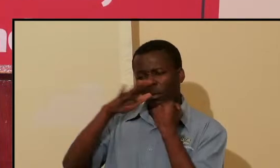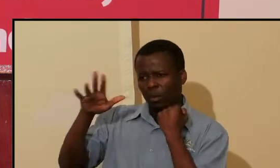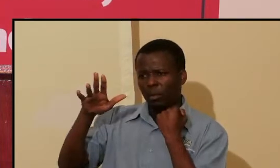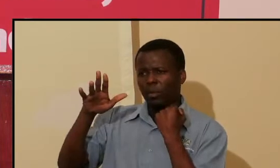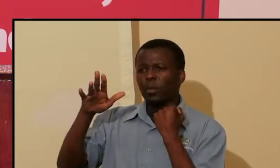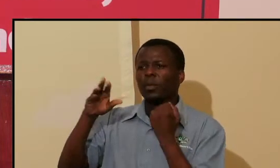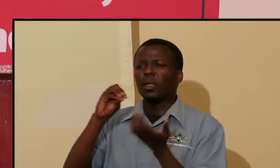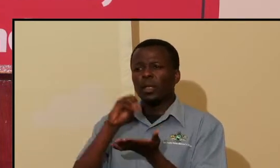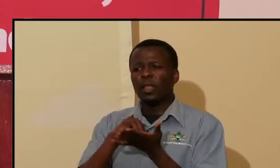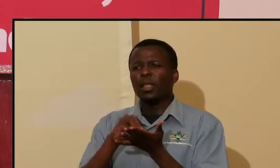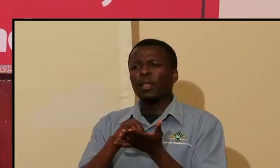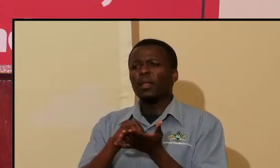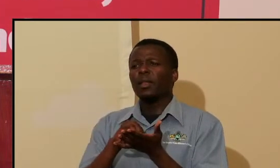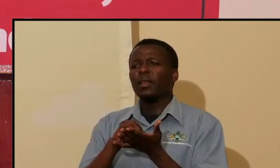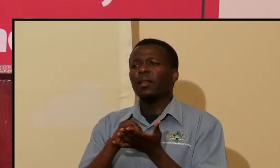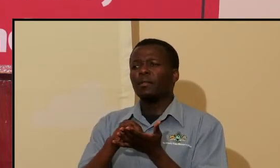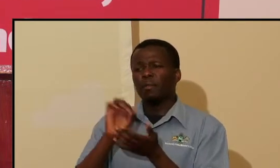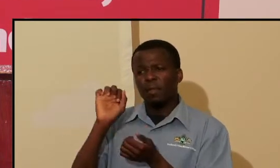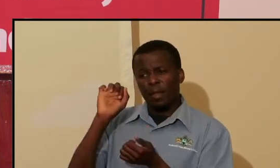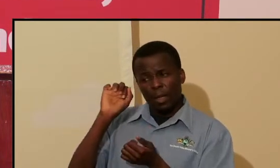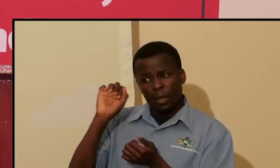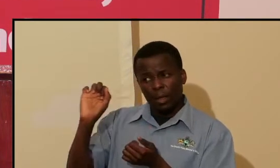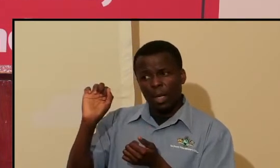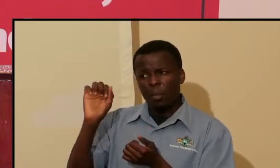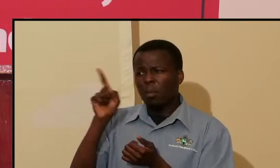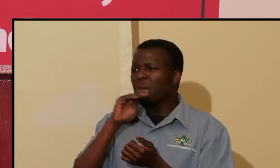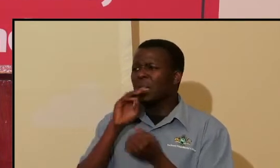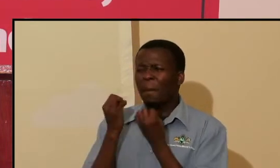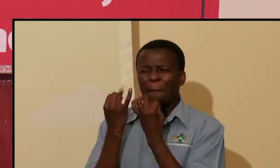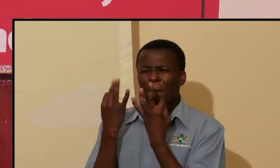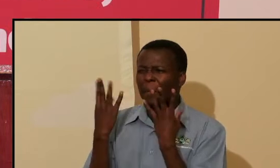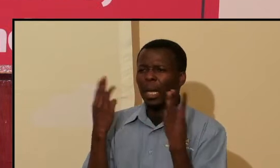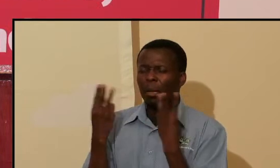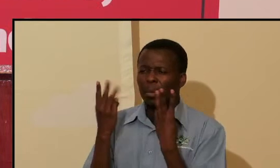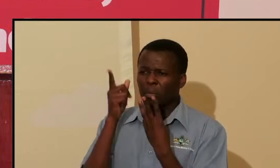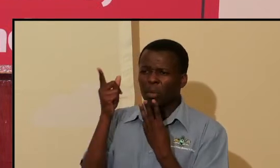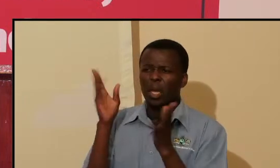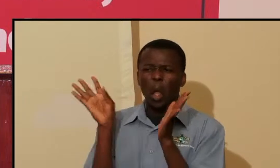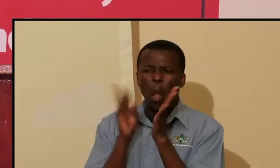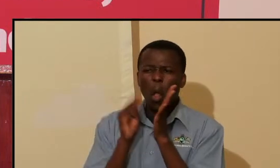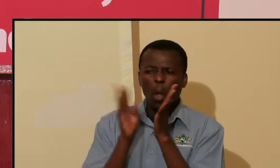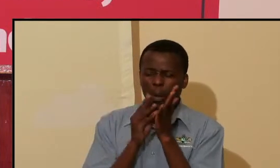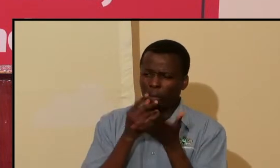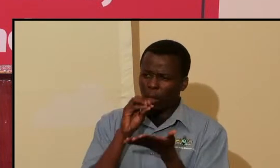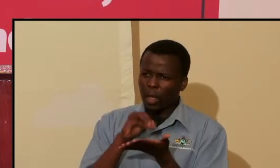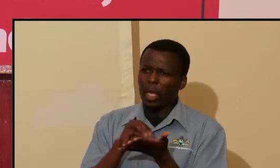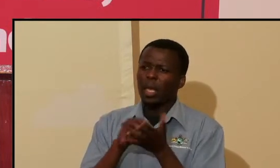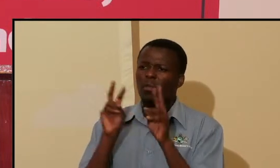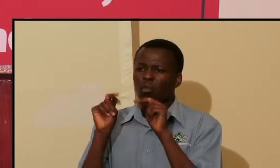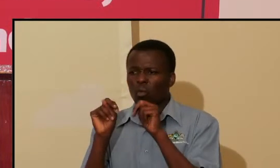are Tinkhundla that have the highest, incidence when we speak of new HIV infections. So we are going to be